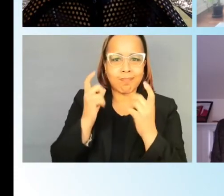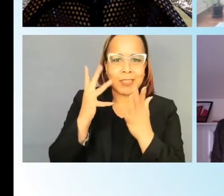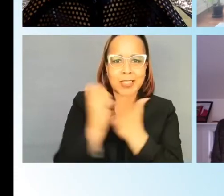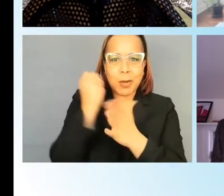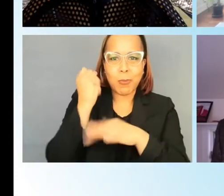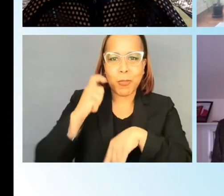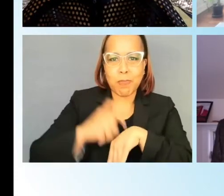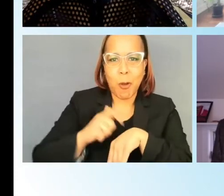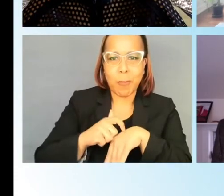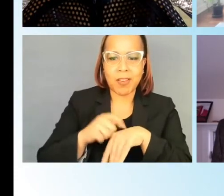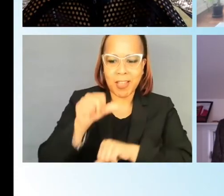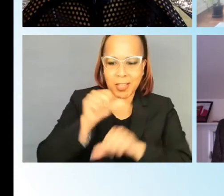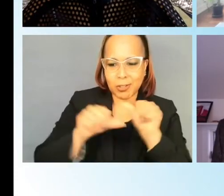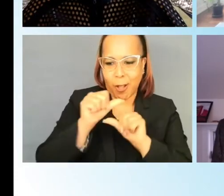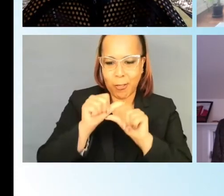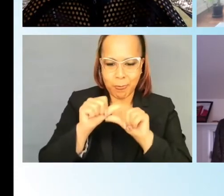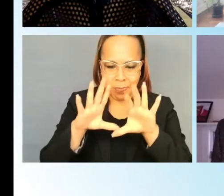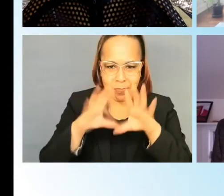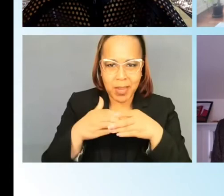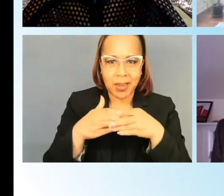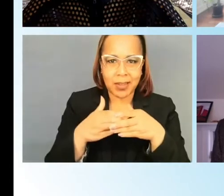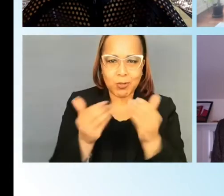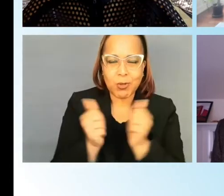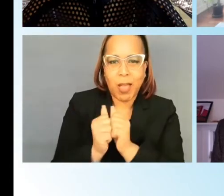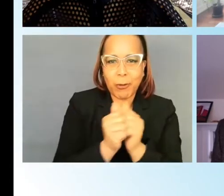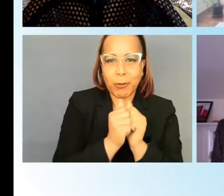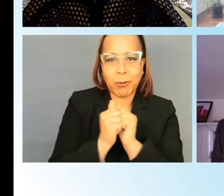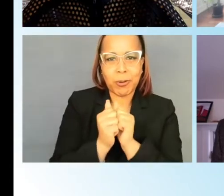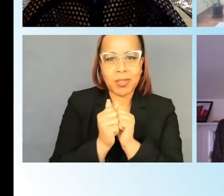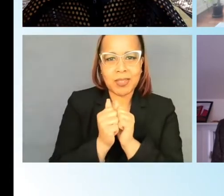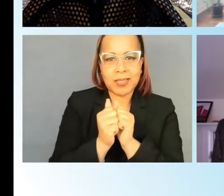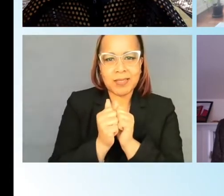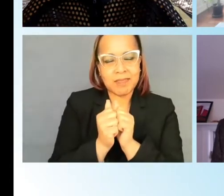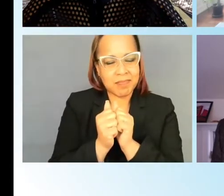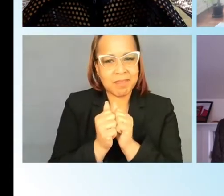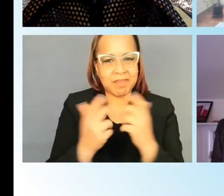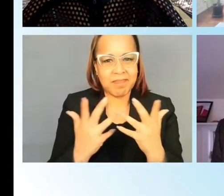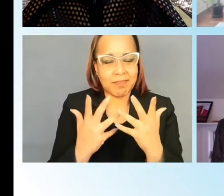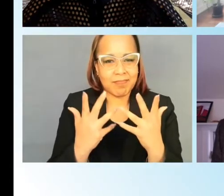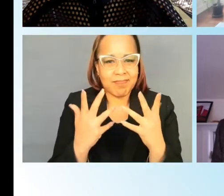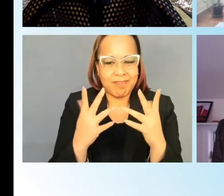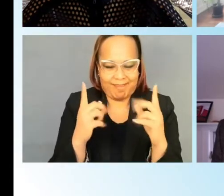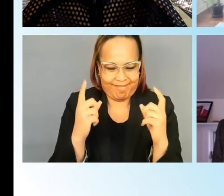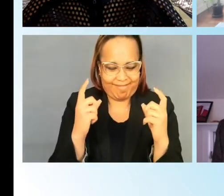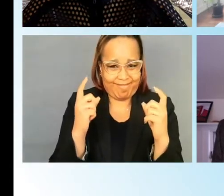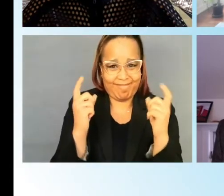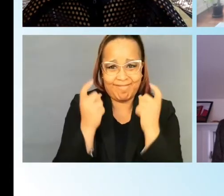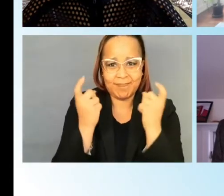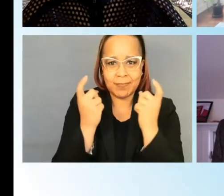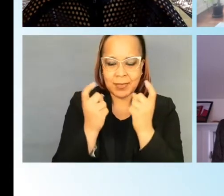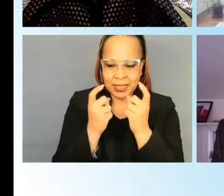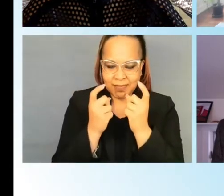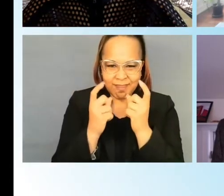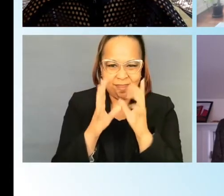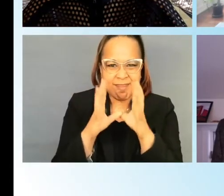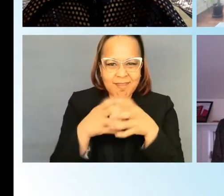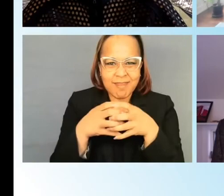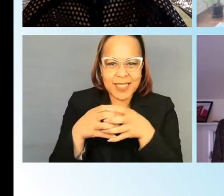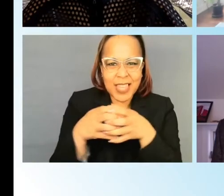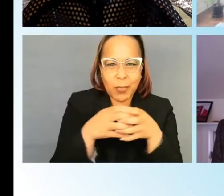here together, and you know, celebrate, yeah, you know, togetherness. You know, however that